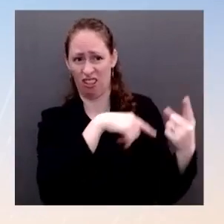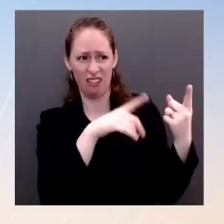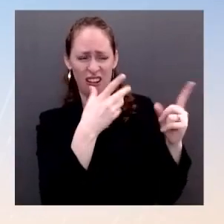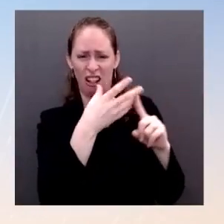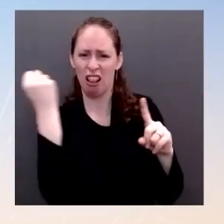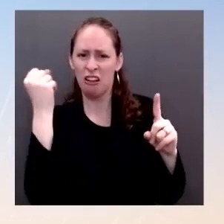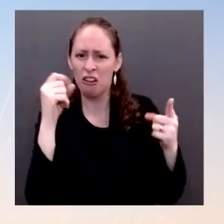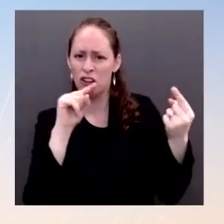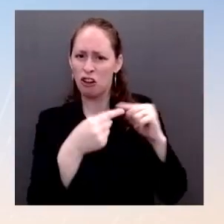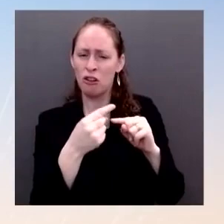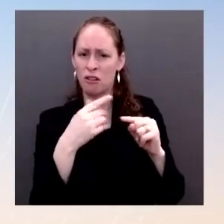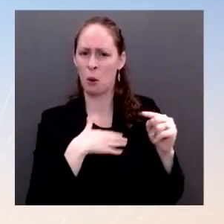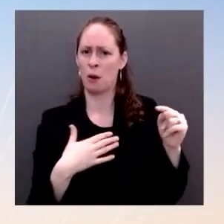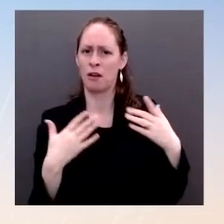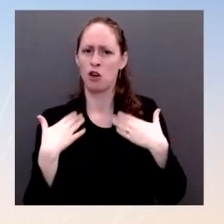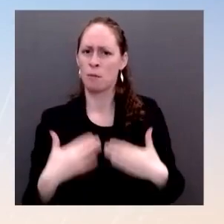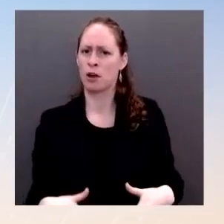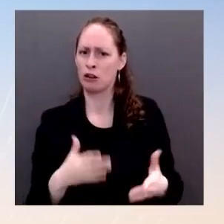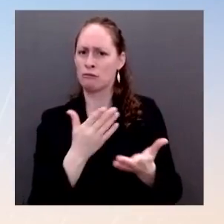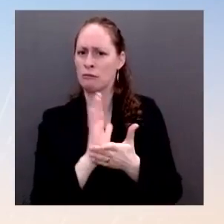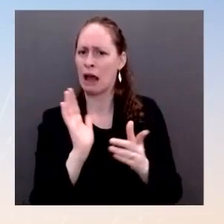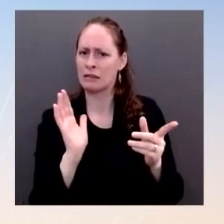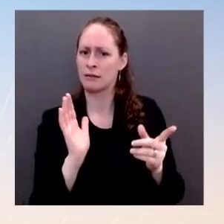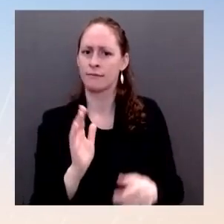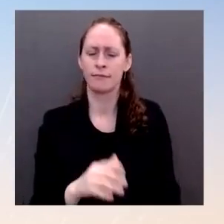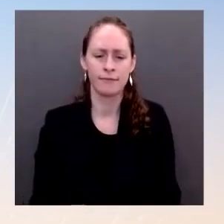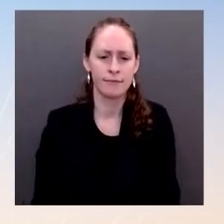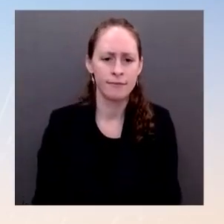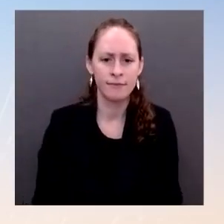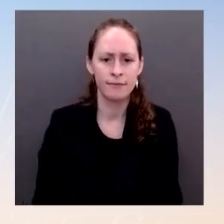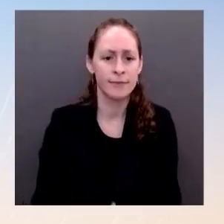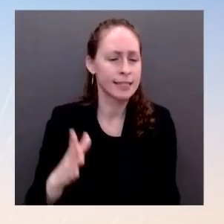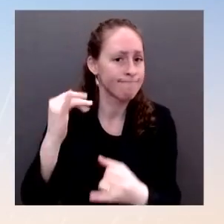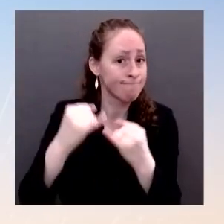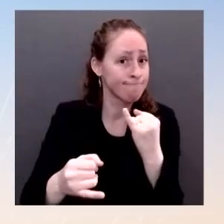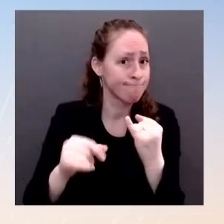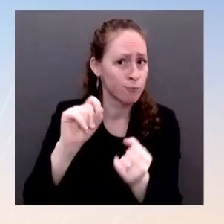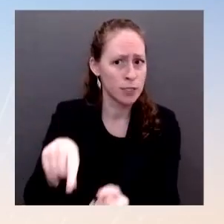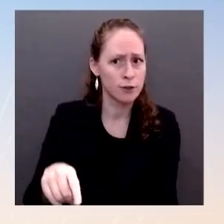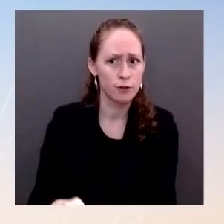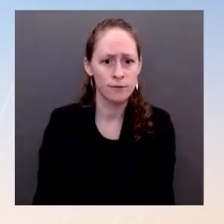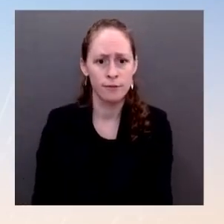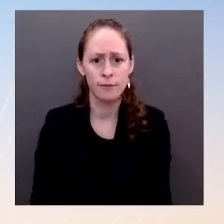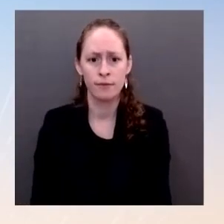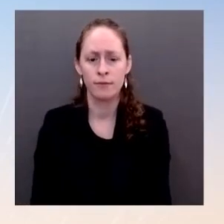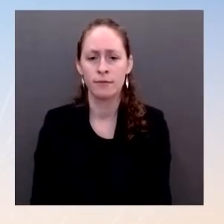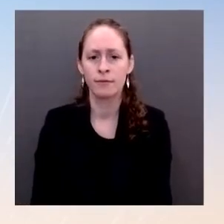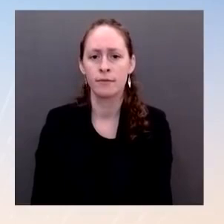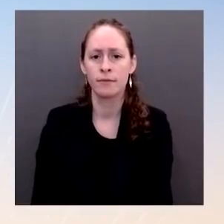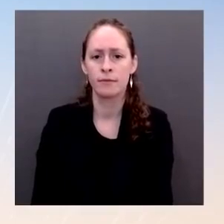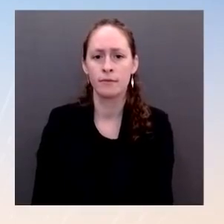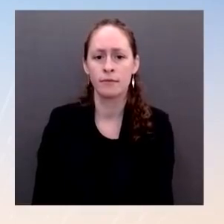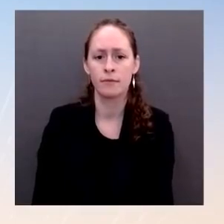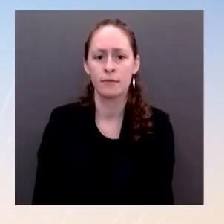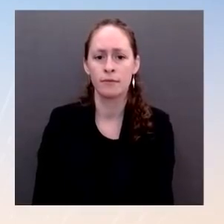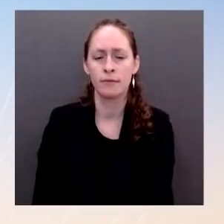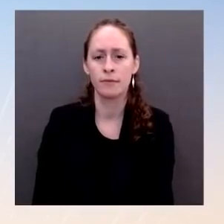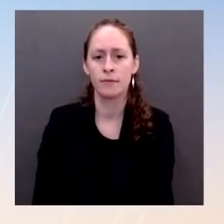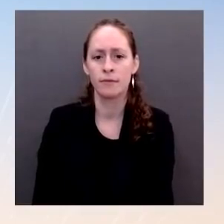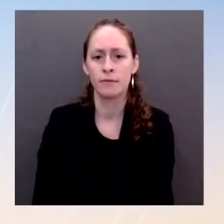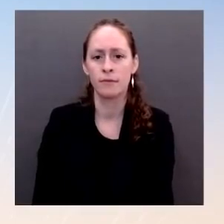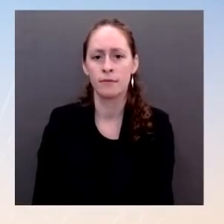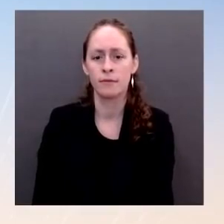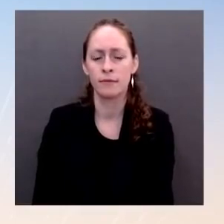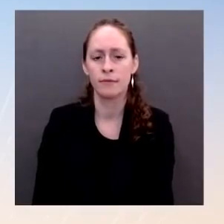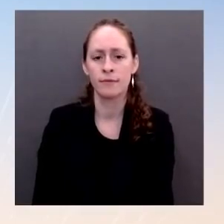Linda. Another Intel question. Okay. So their plan for a $20 billion semiconductor facility in Ohio, how can this be viewed